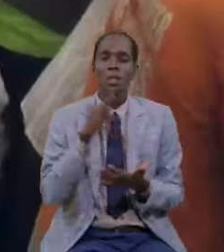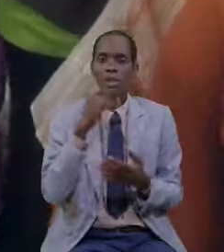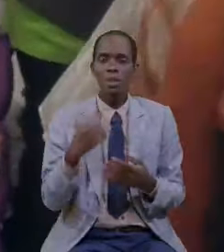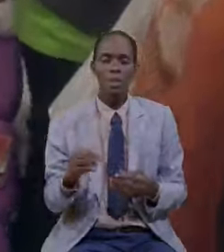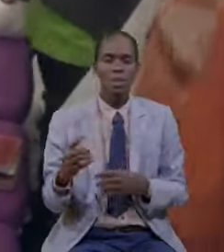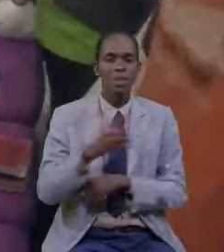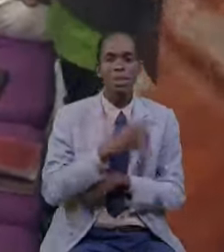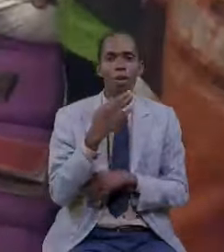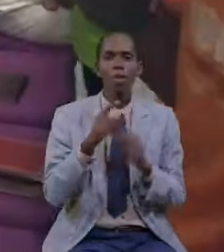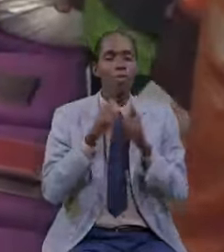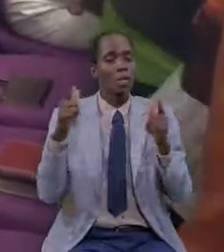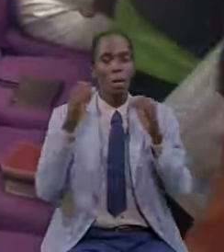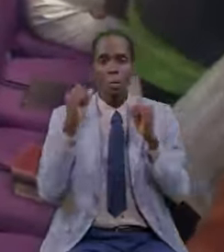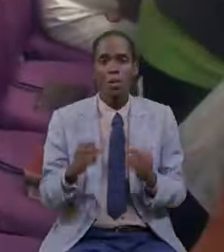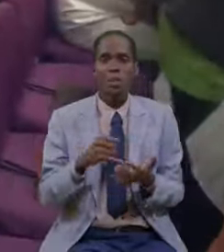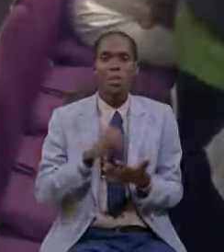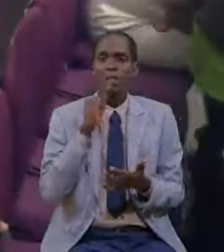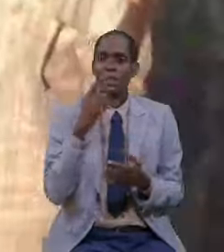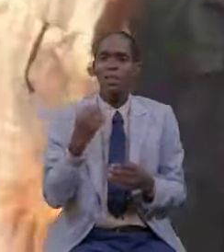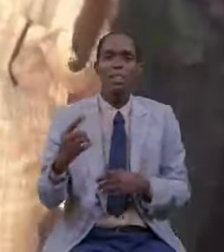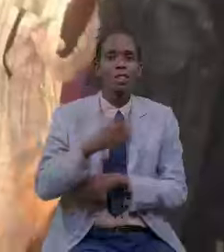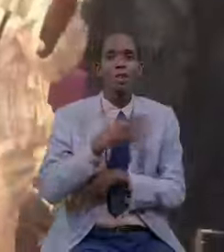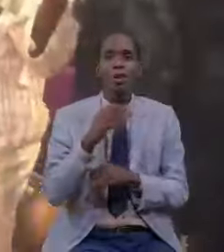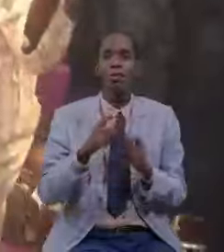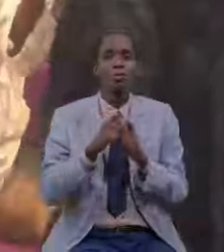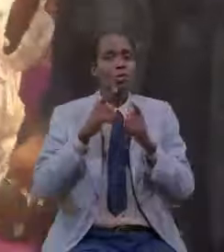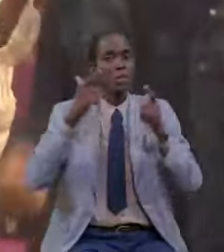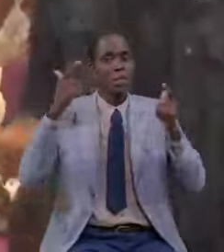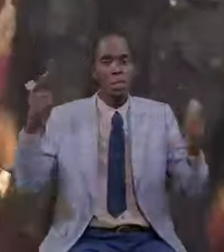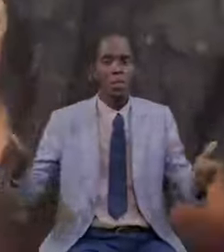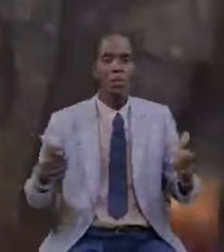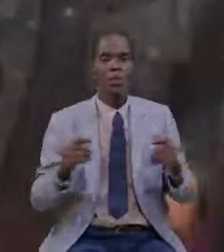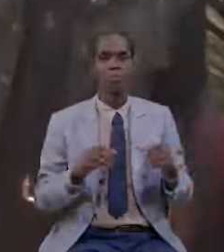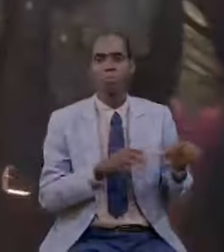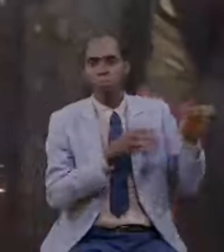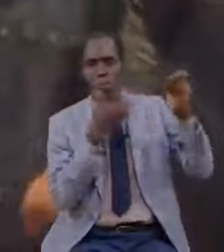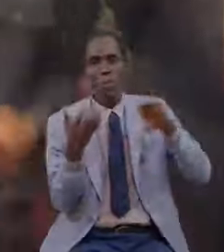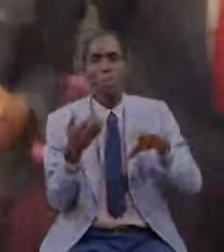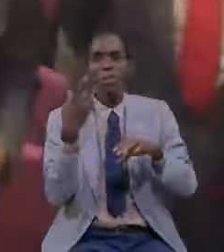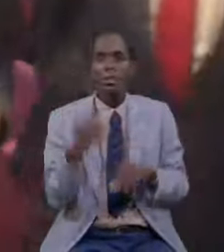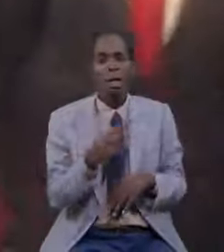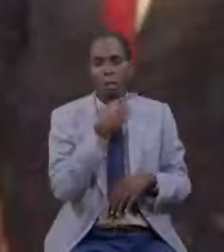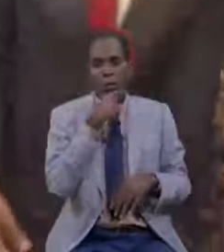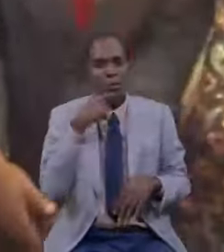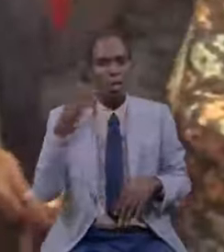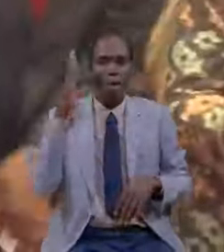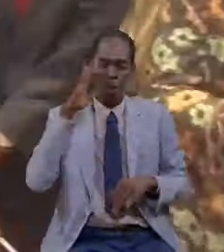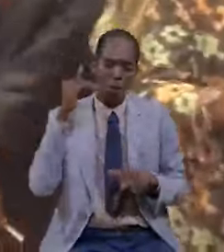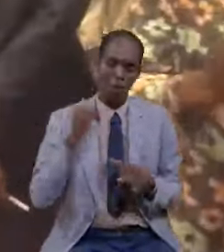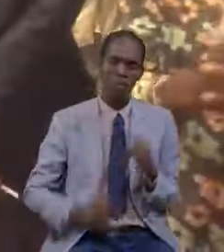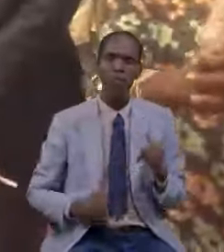of great outpouring. The famine will vanish away. The drought will vanish